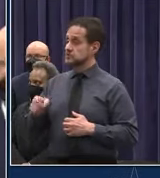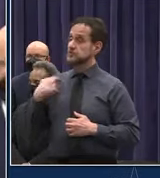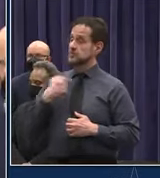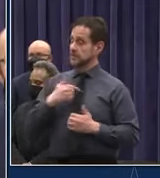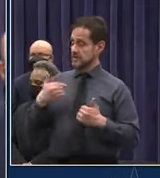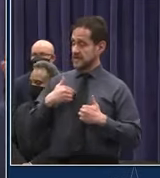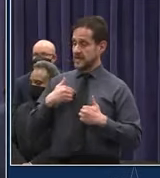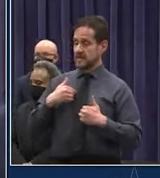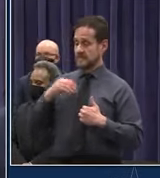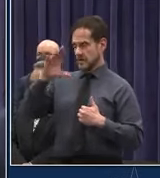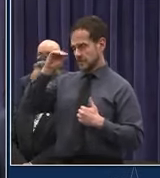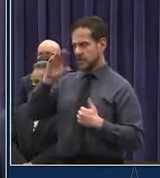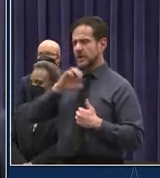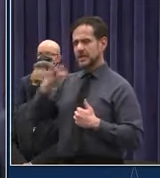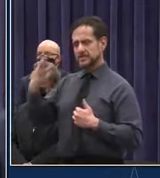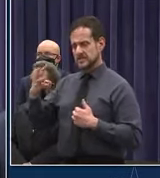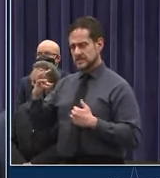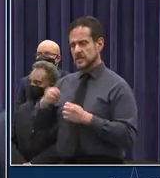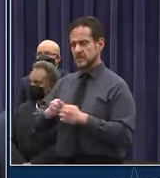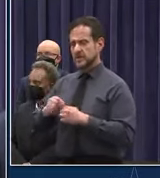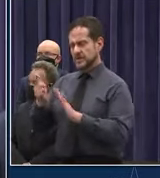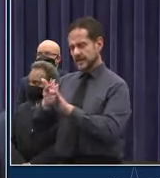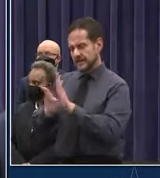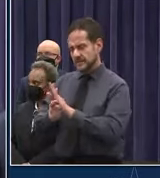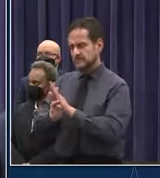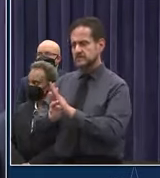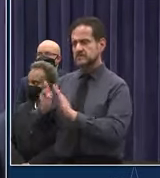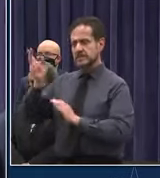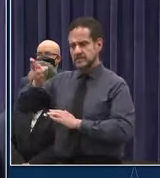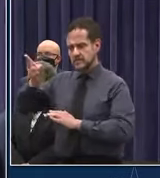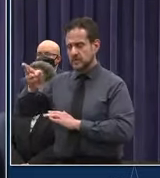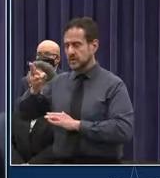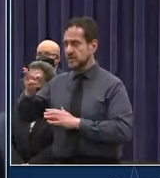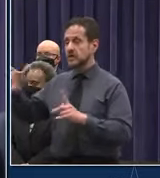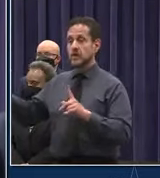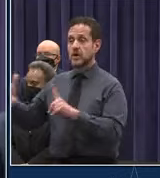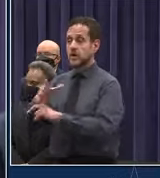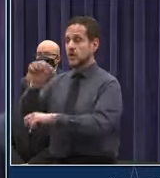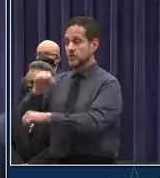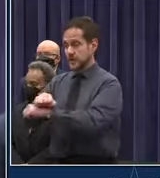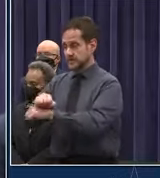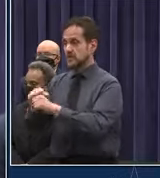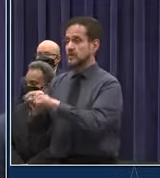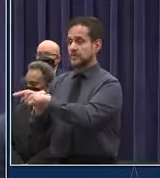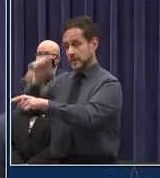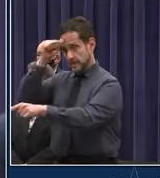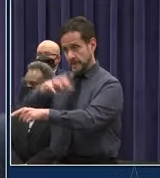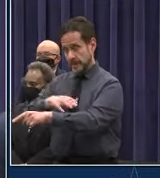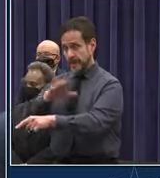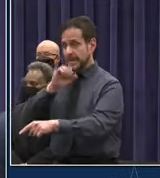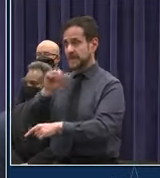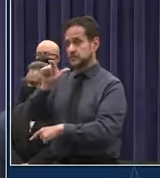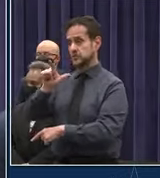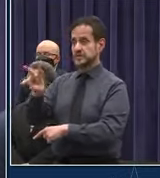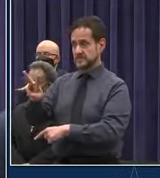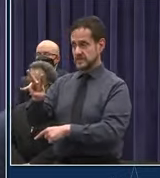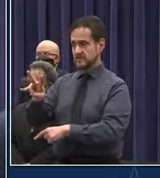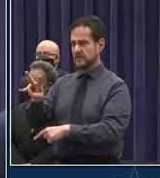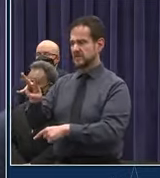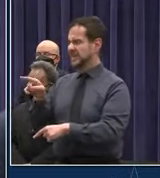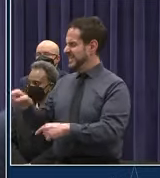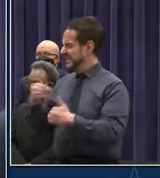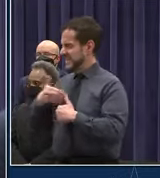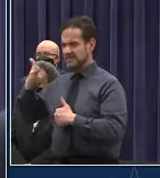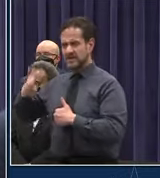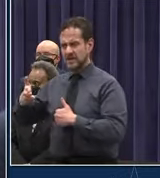16-year-old's criminal history tomorrow at bond court. But I can tell you that as of today, he was not on electronic monitoring. I've heard